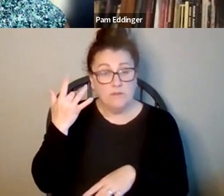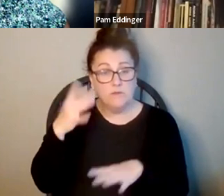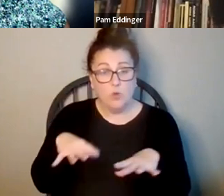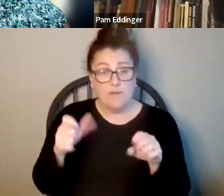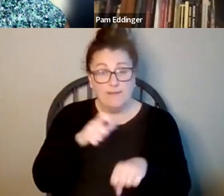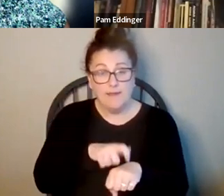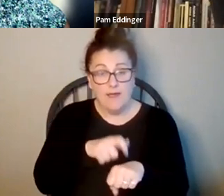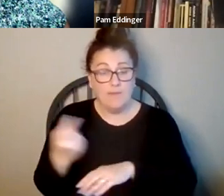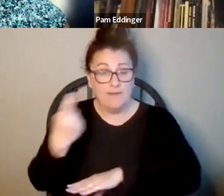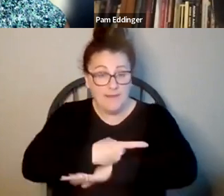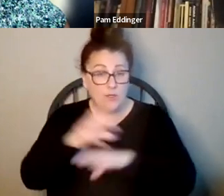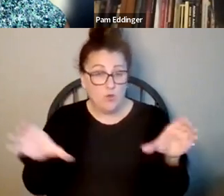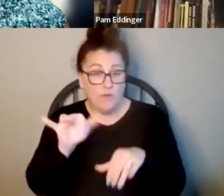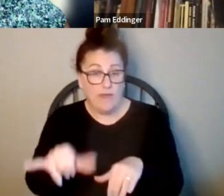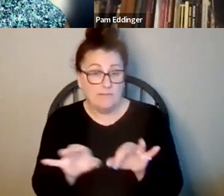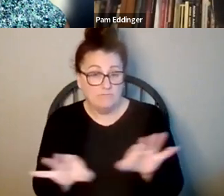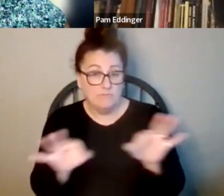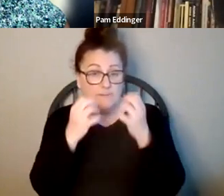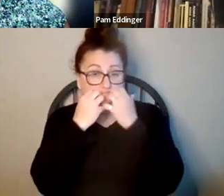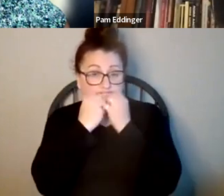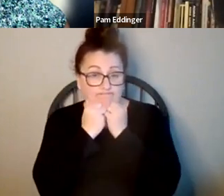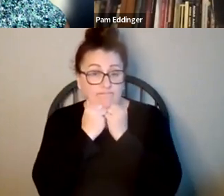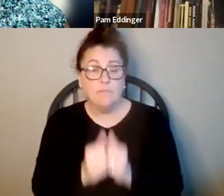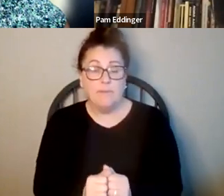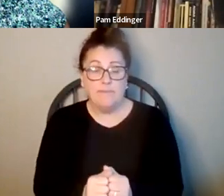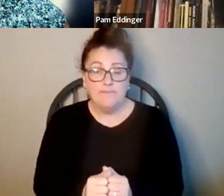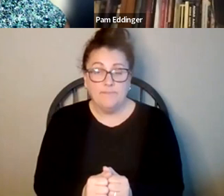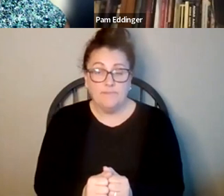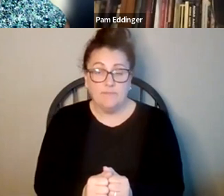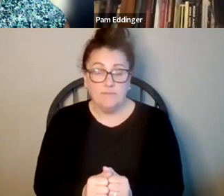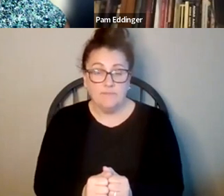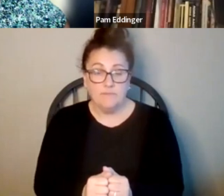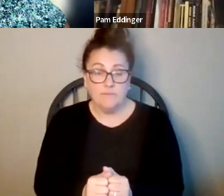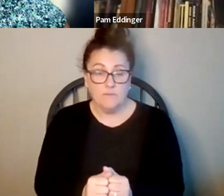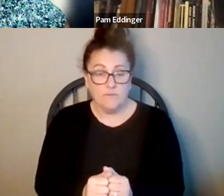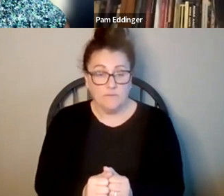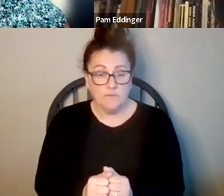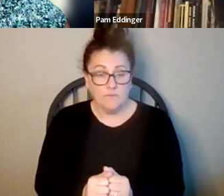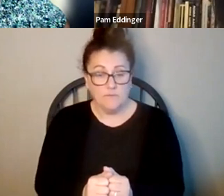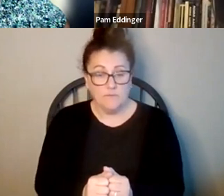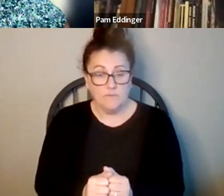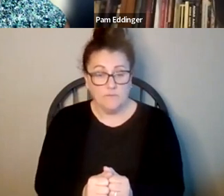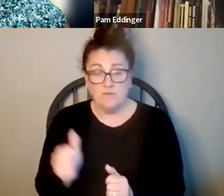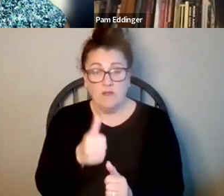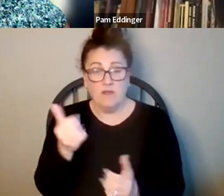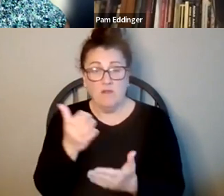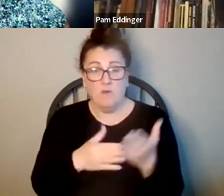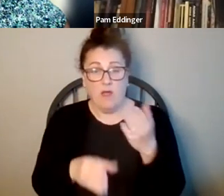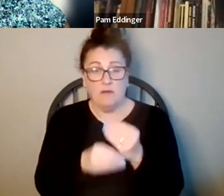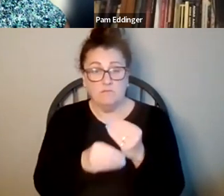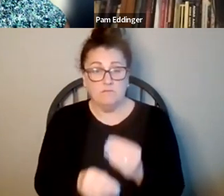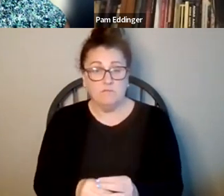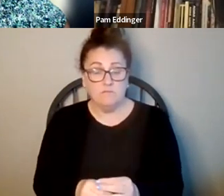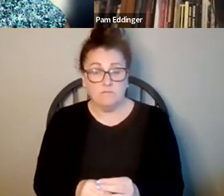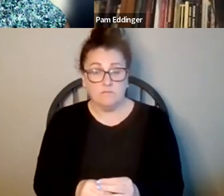day to do it. And I think there's value in that. So I think that's the only other piece I would add, but